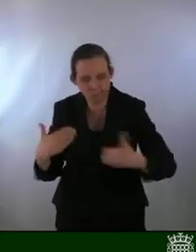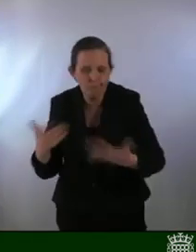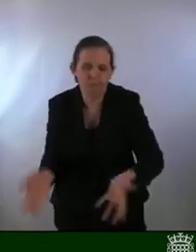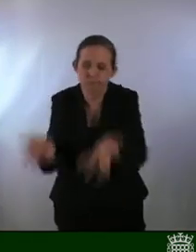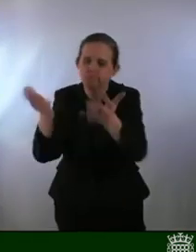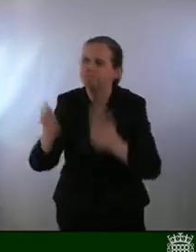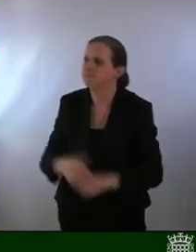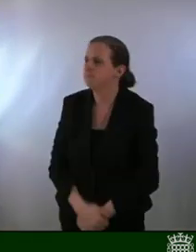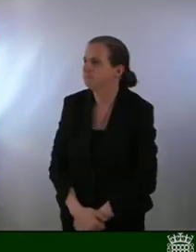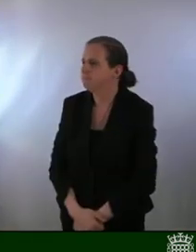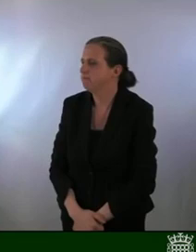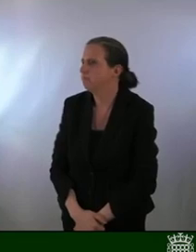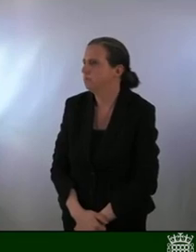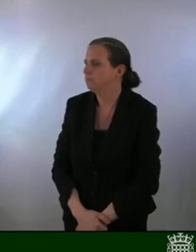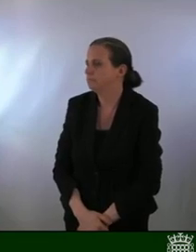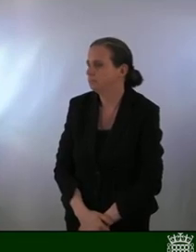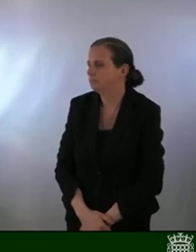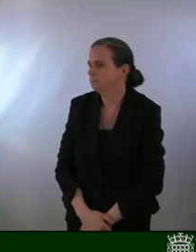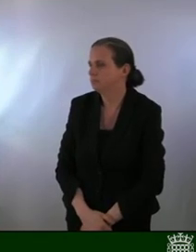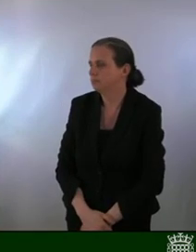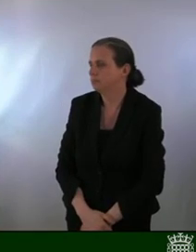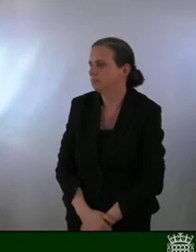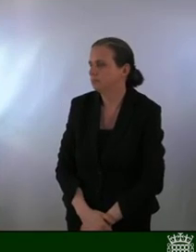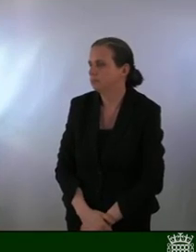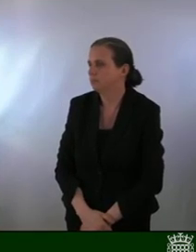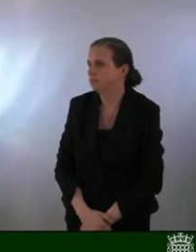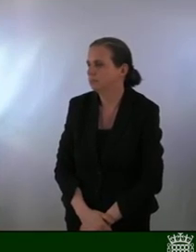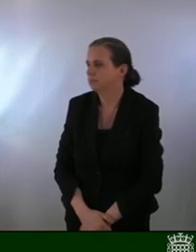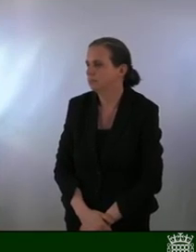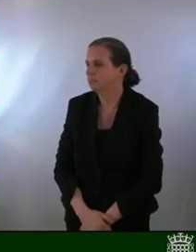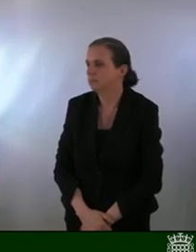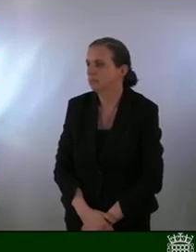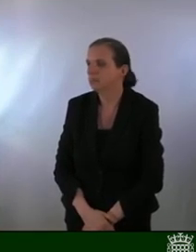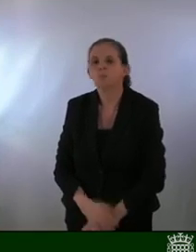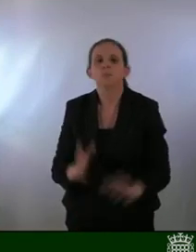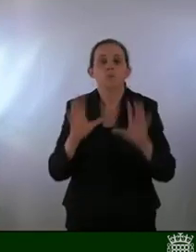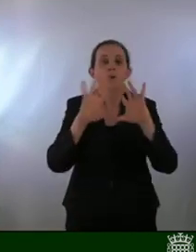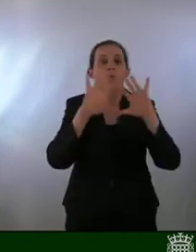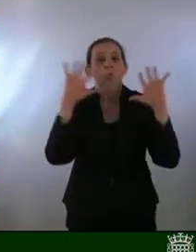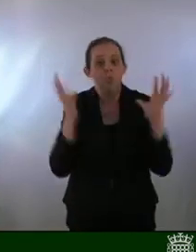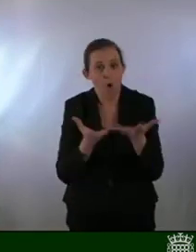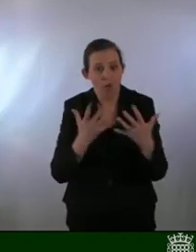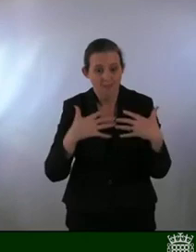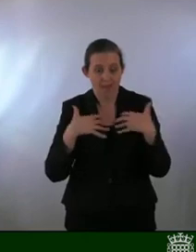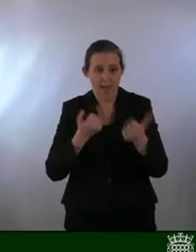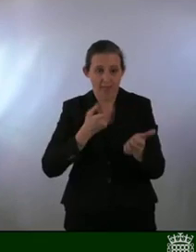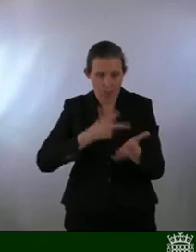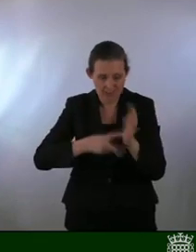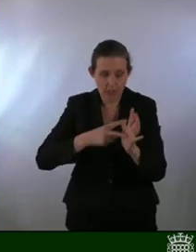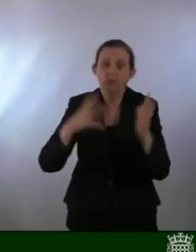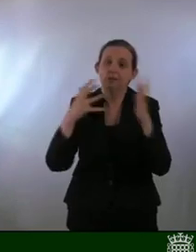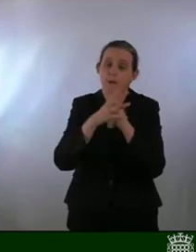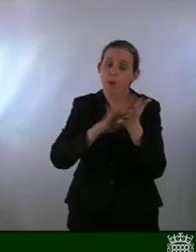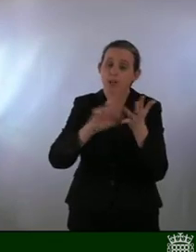Moran. Thank you, Mr. Speaker. The WHO has advised test, test,